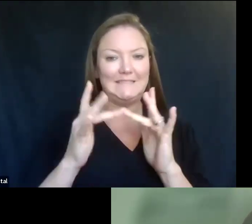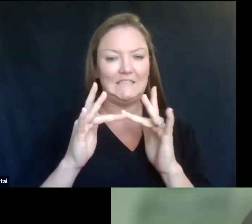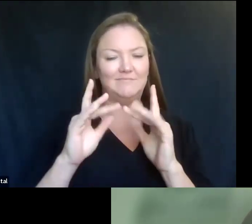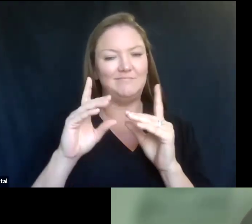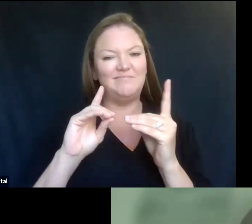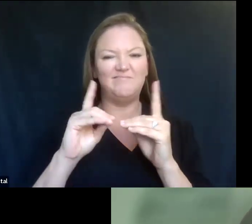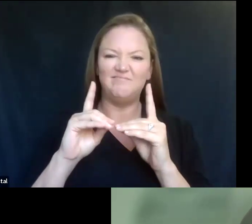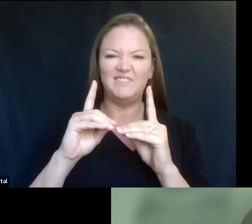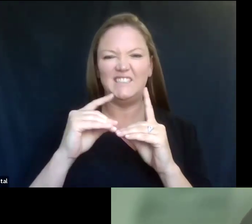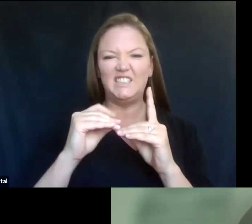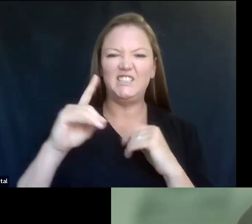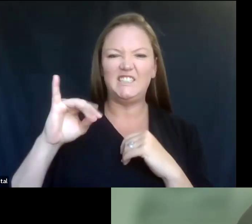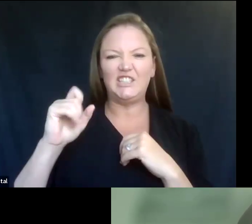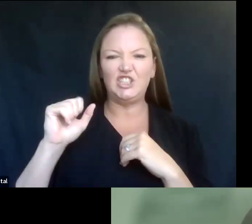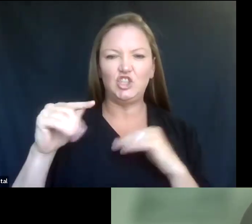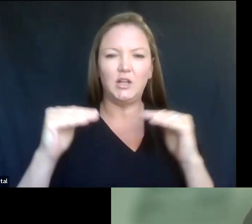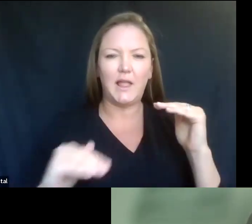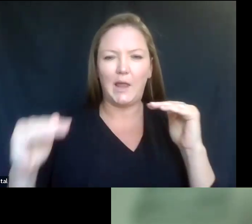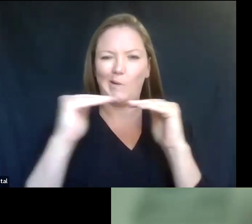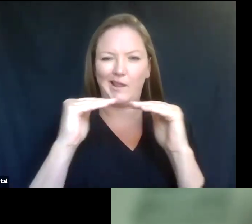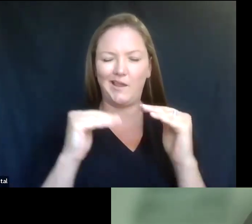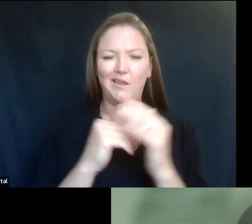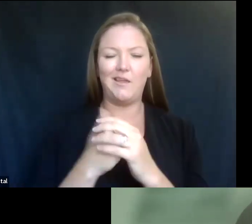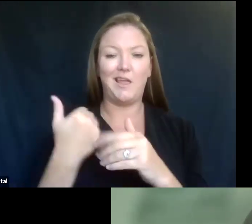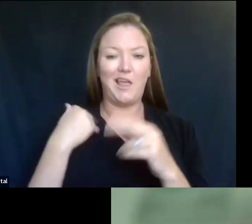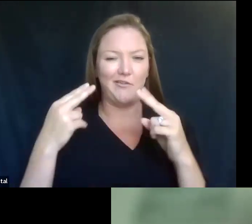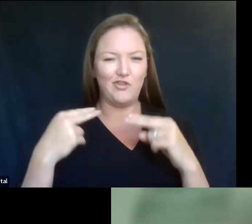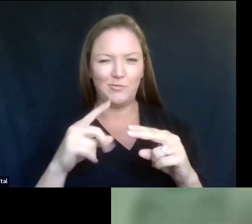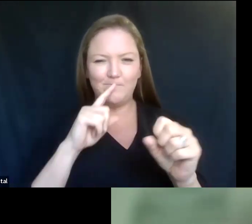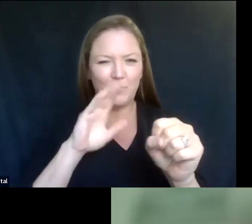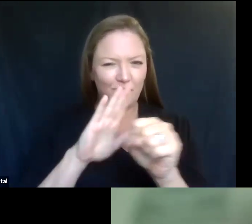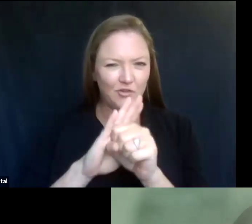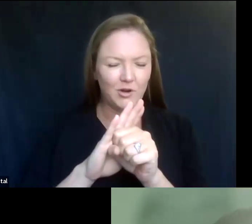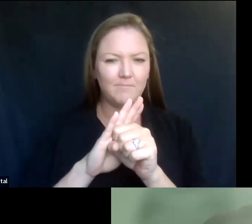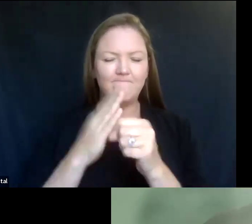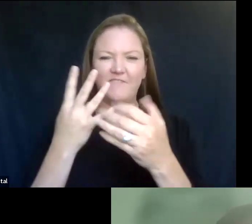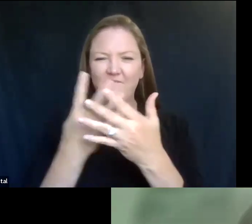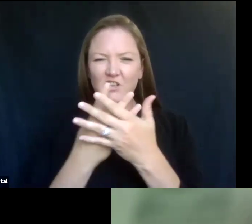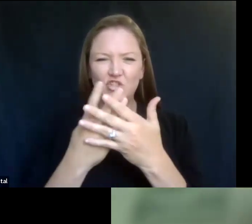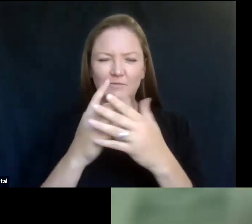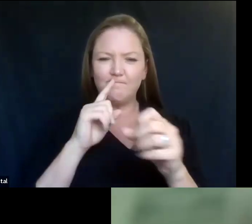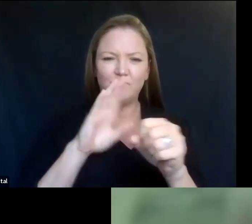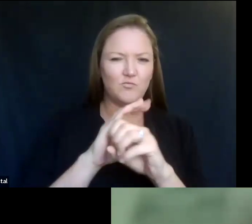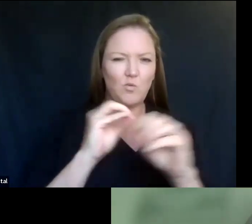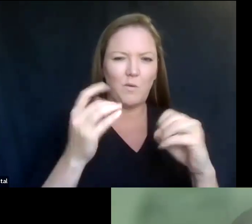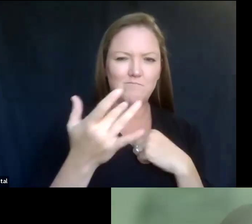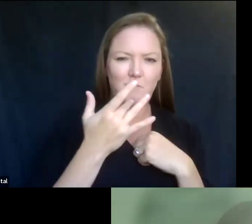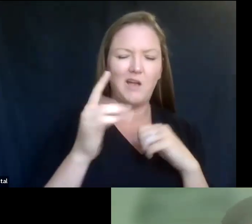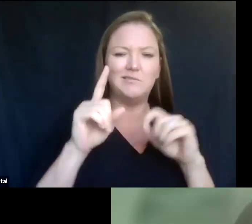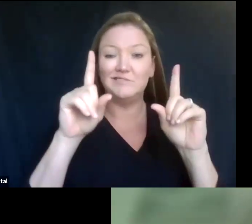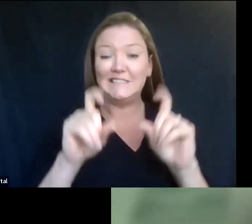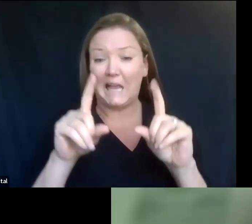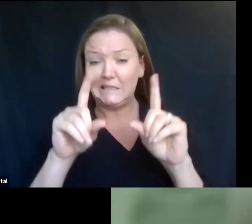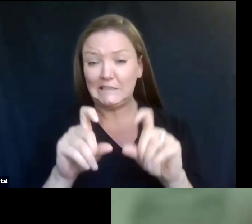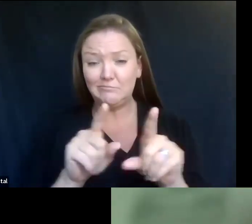the humans to make, verify this, mitigate the bias, test the models and evaluations become really important